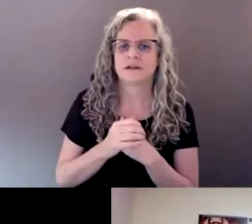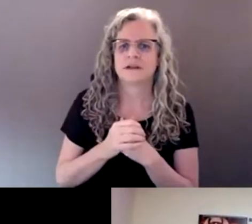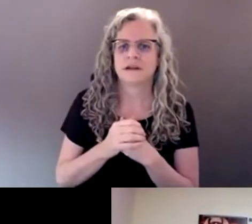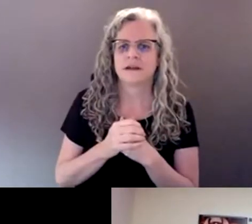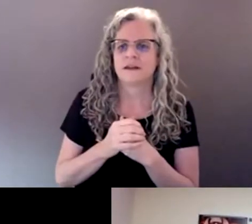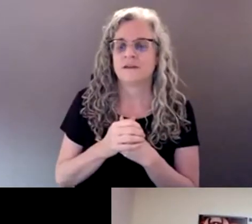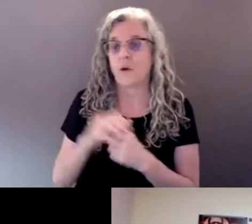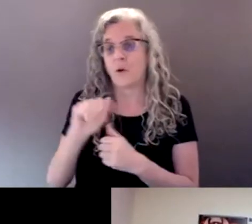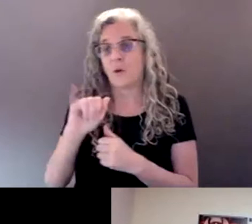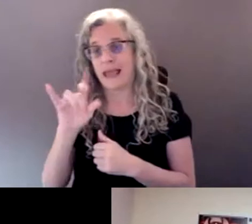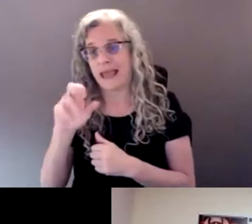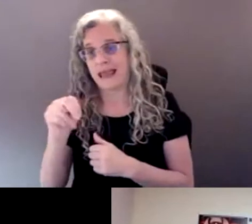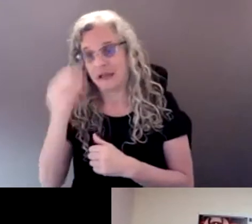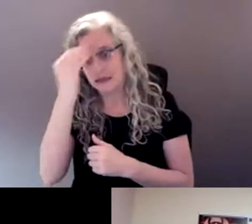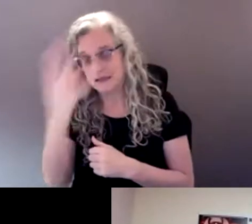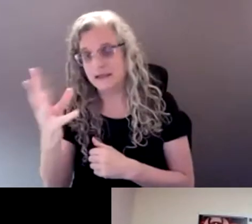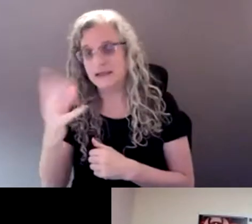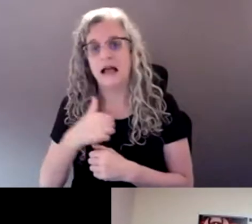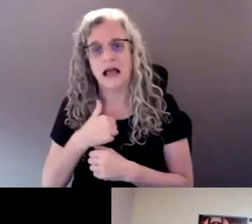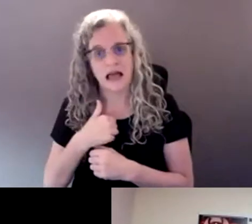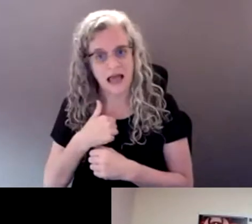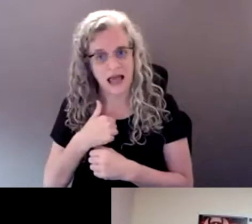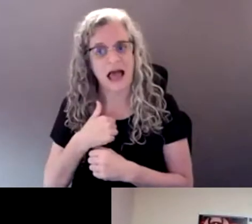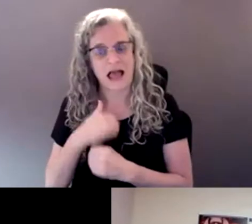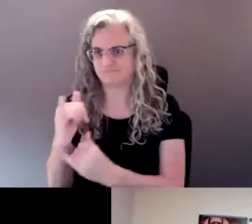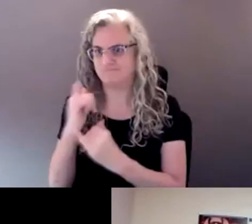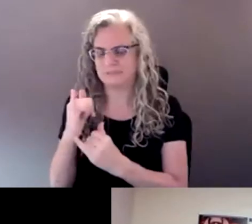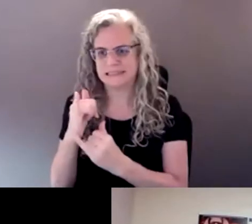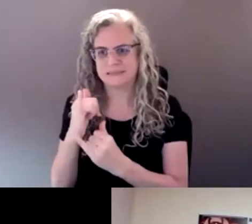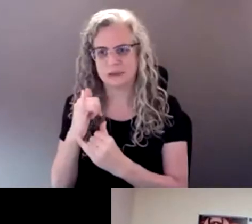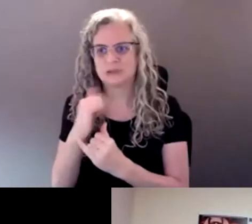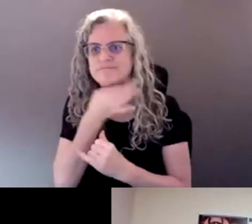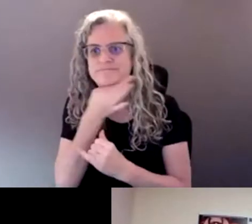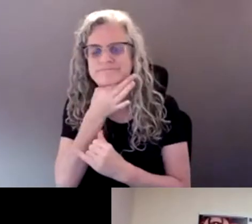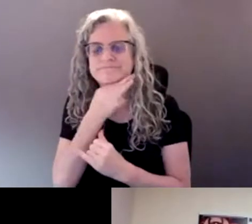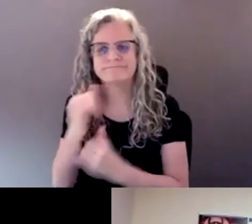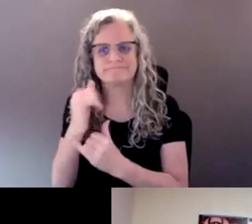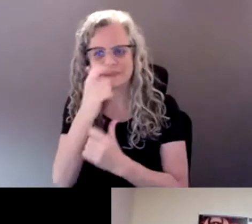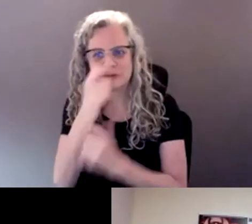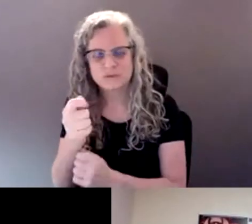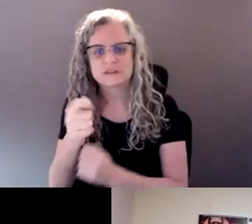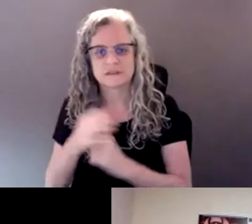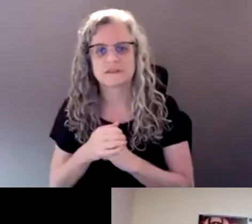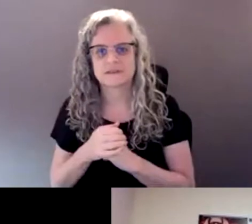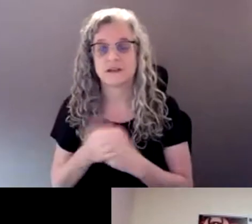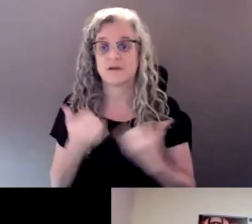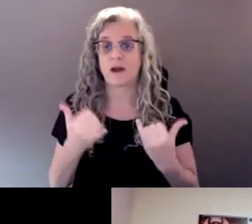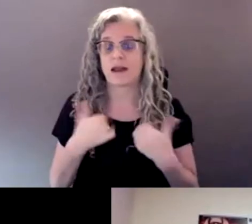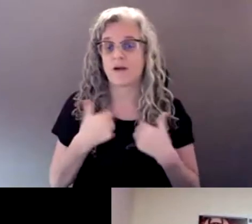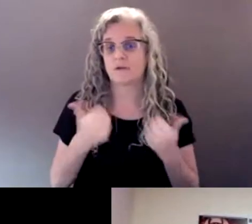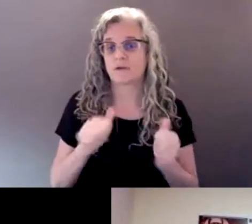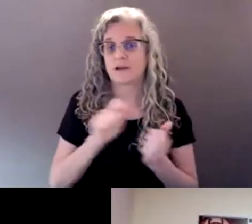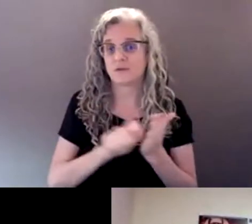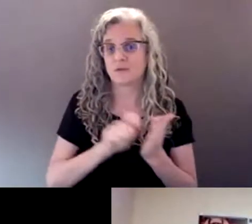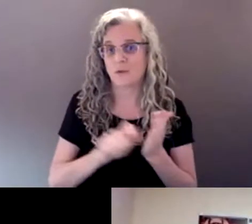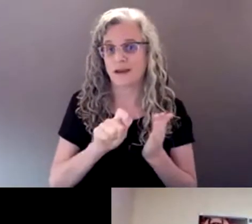I share very much that your interest in that problem. And I'm actually trying to write, the book I'm